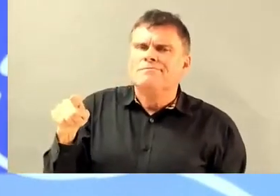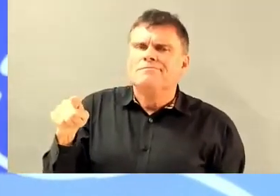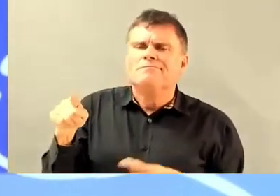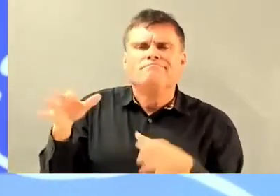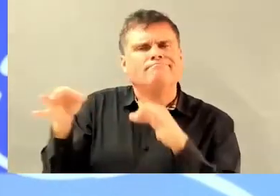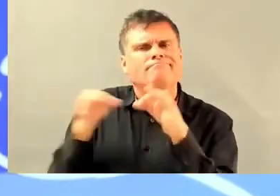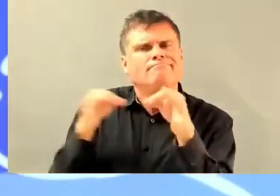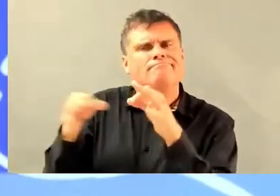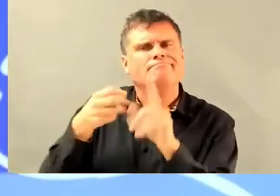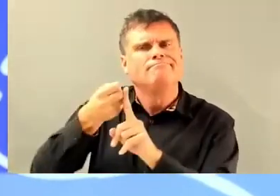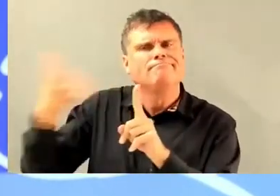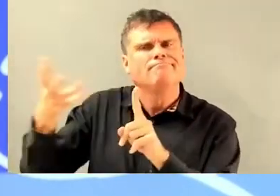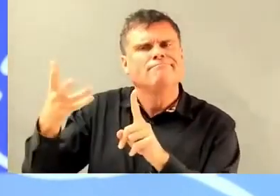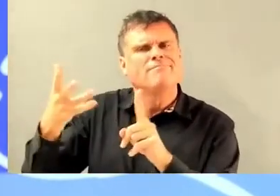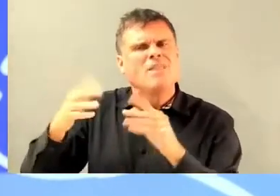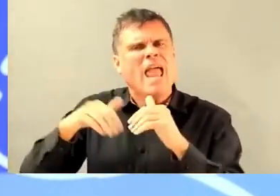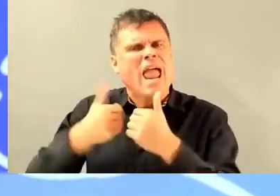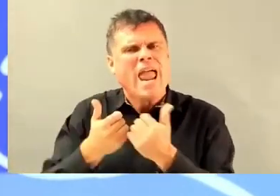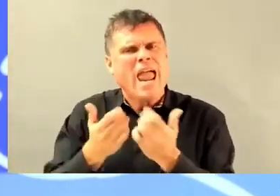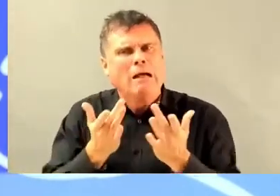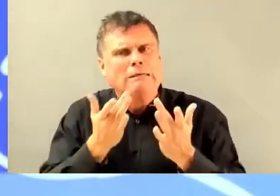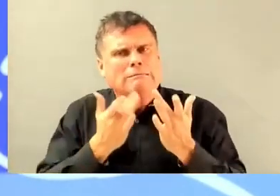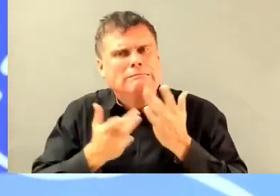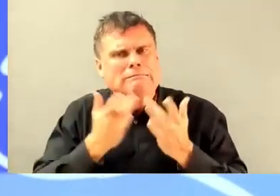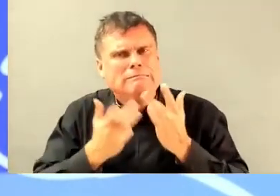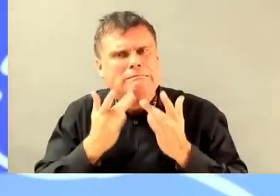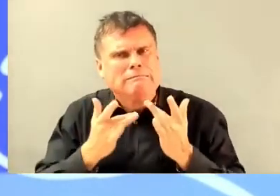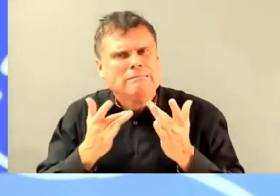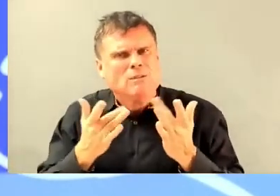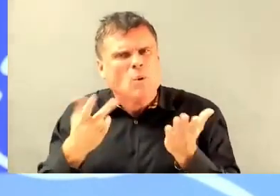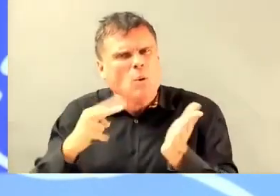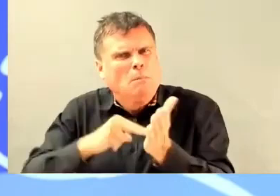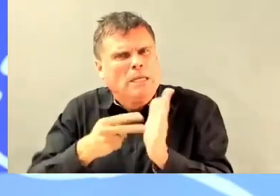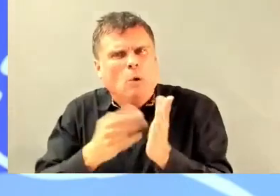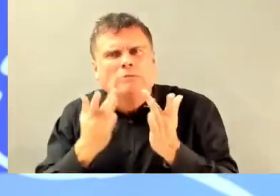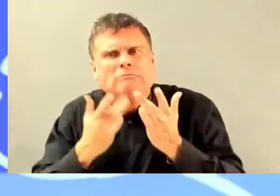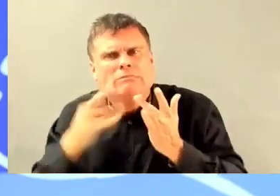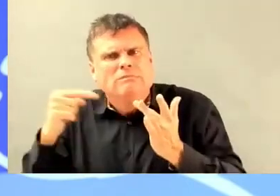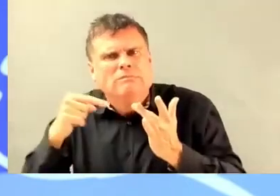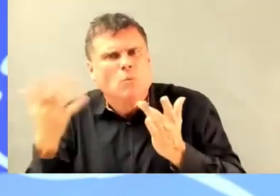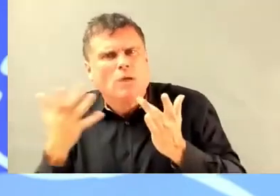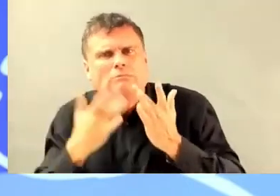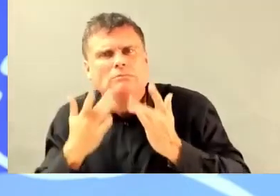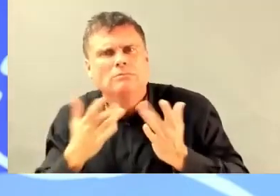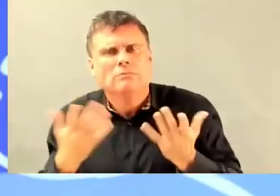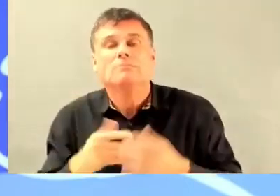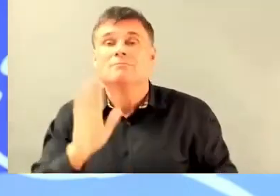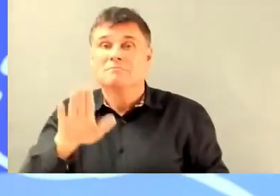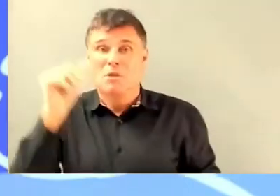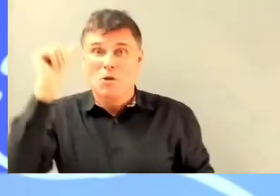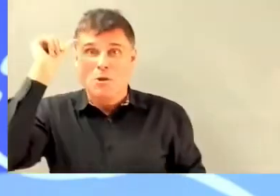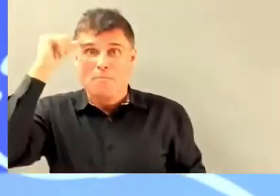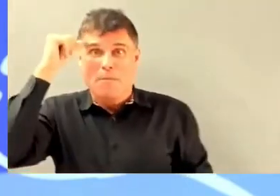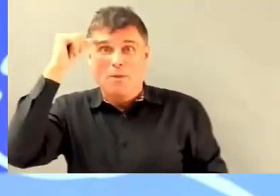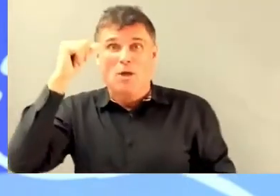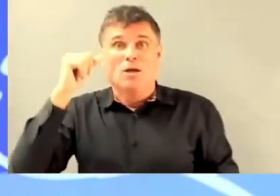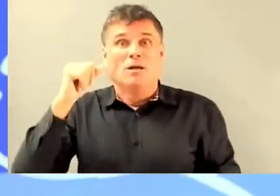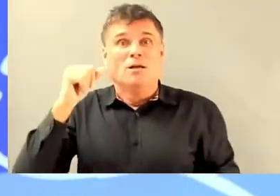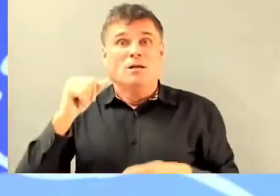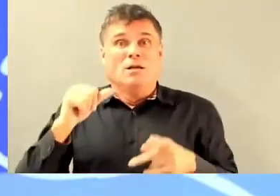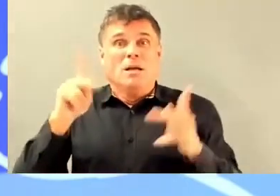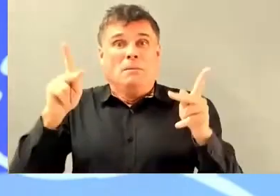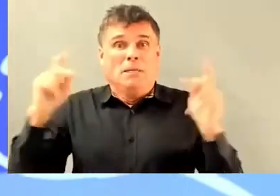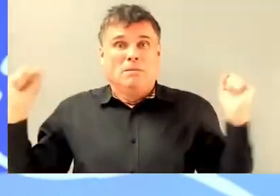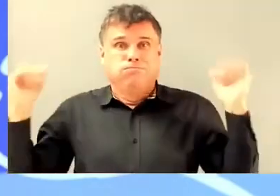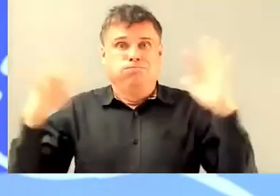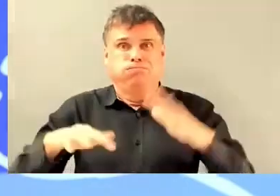now? I think the patients have spoken on the legislative lawn in May. We know that nearly 1 million patients, 20% of our